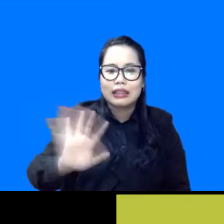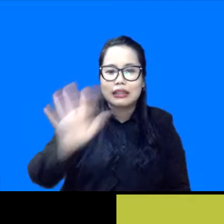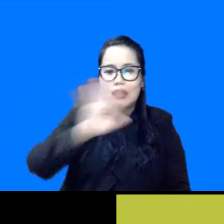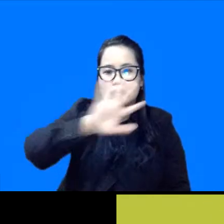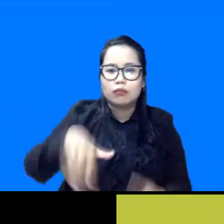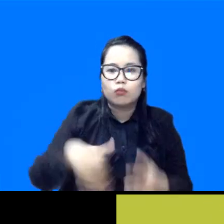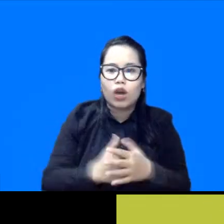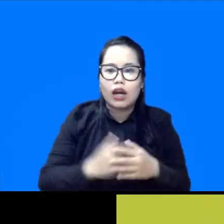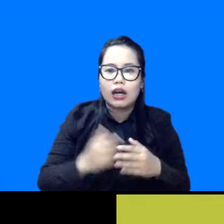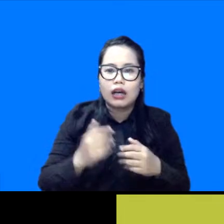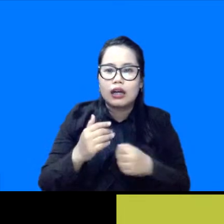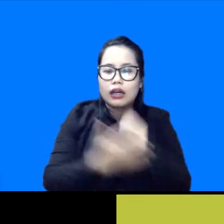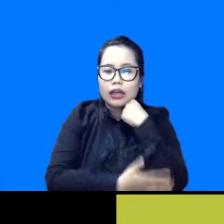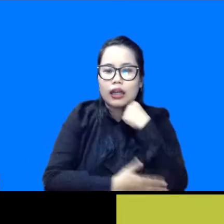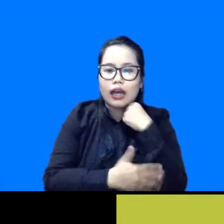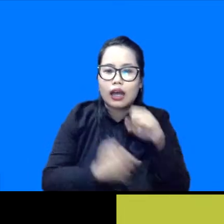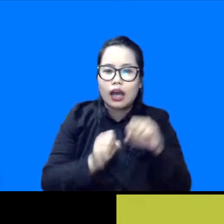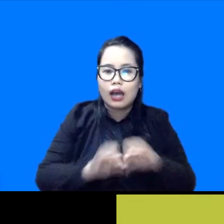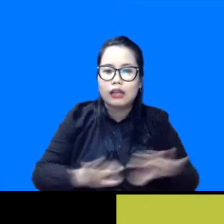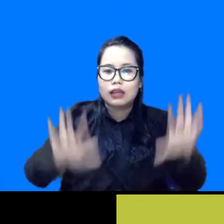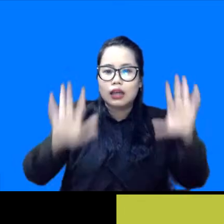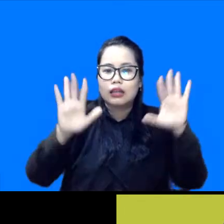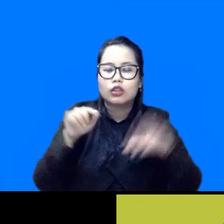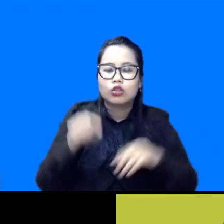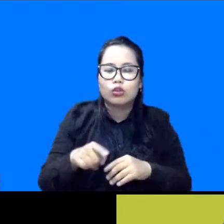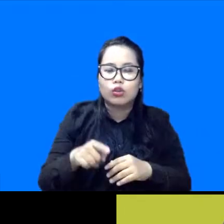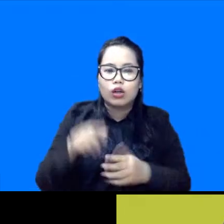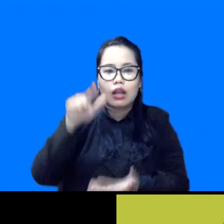legalize the LGBTIQ